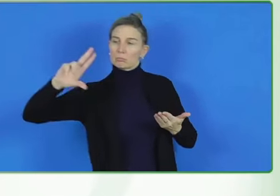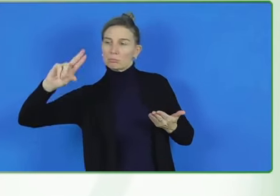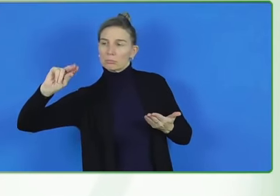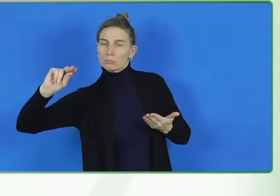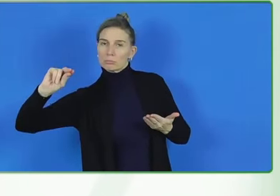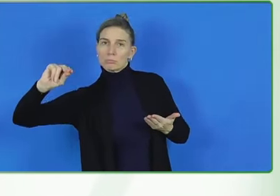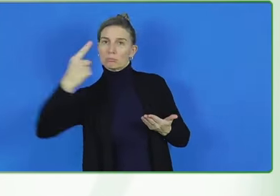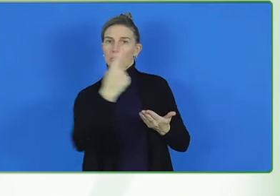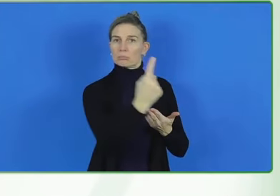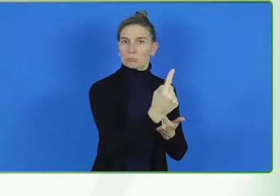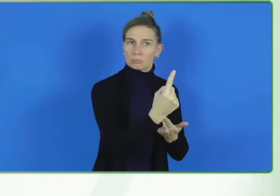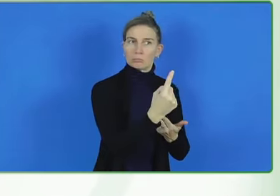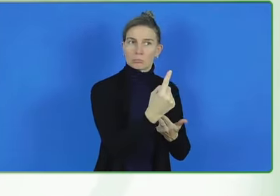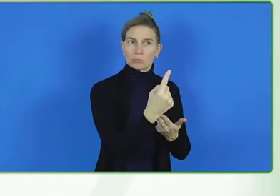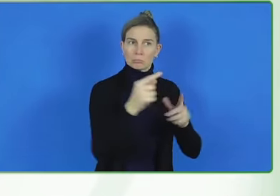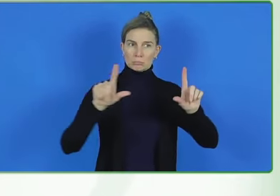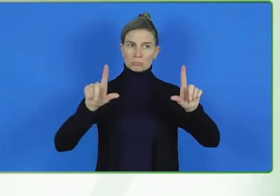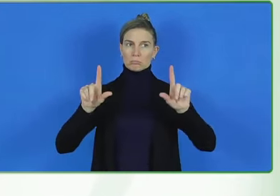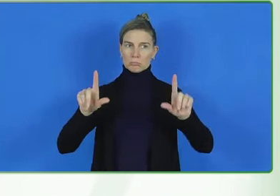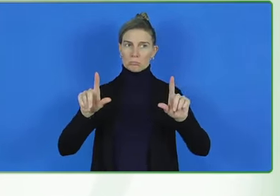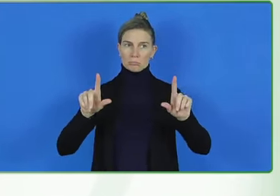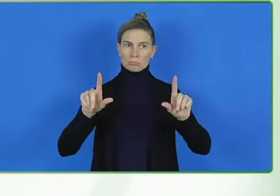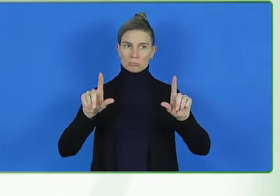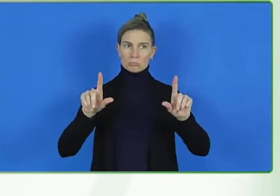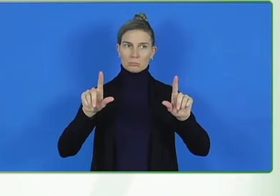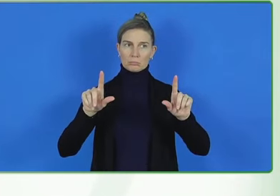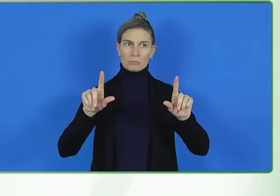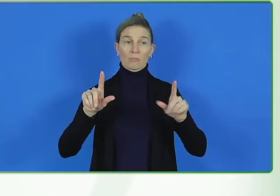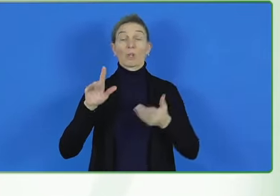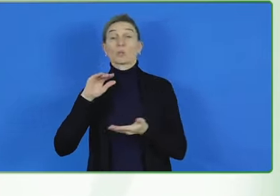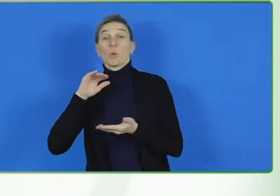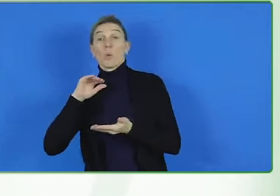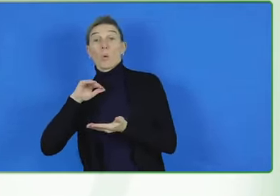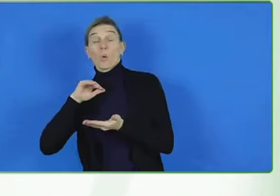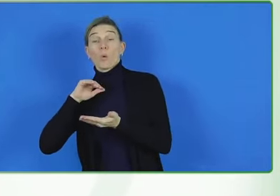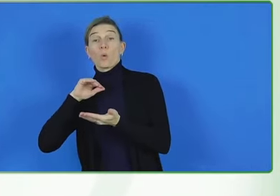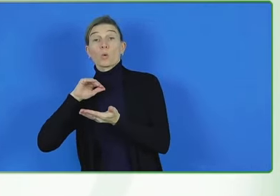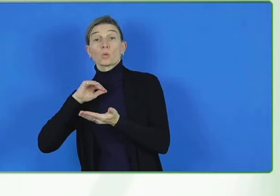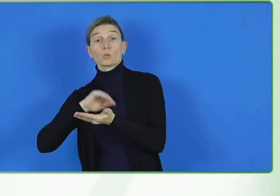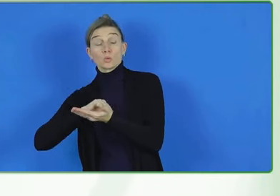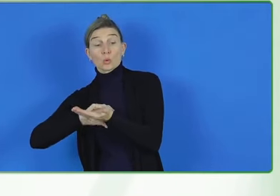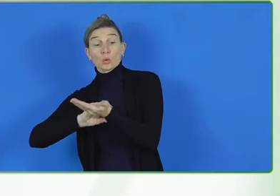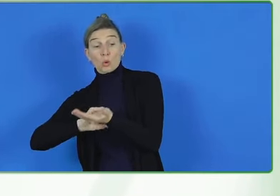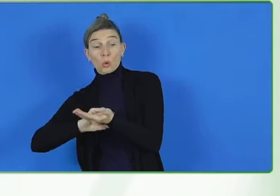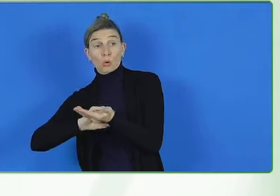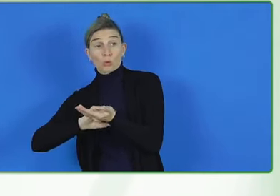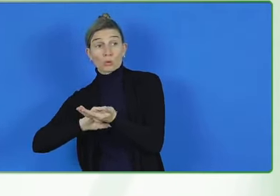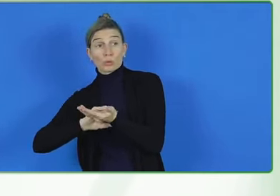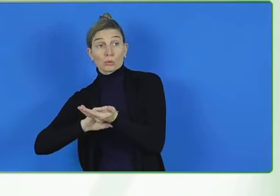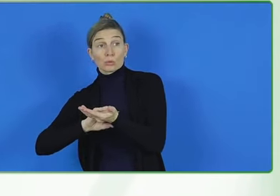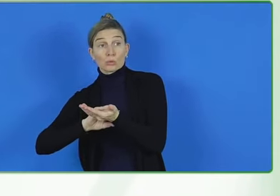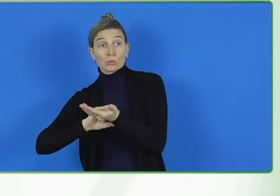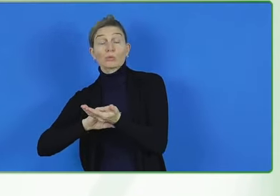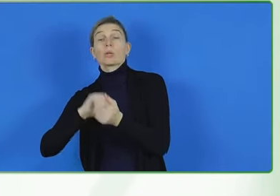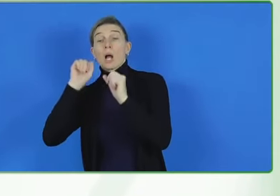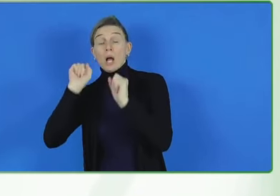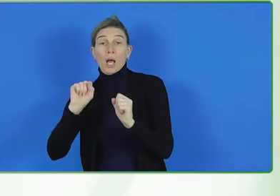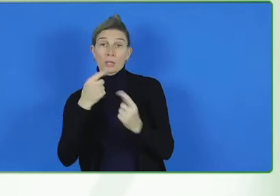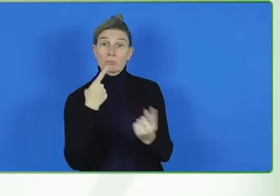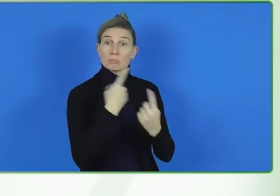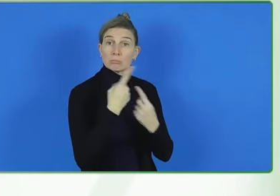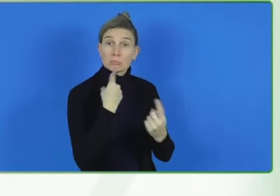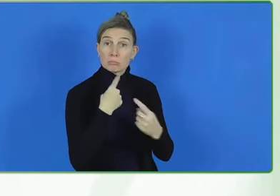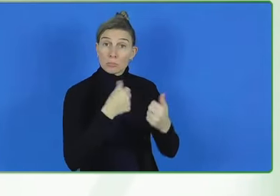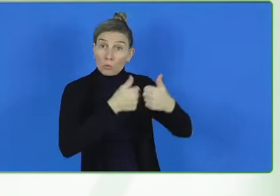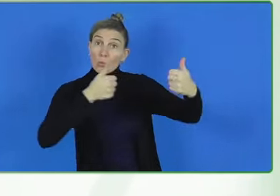that the doctor can talk with the deaf person remotely. And also we